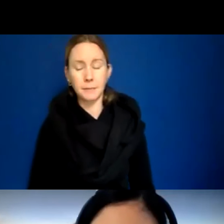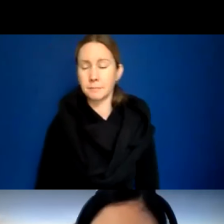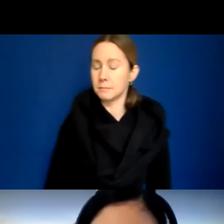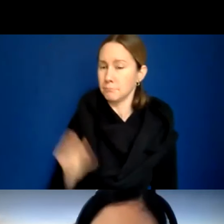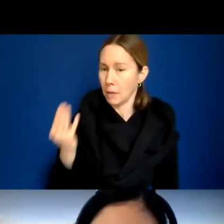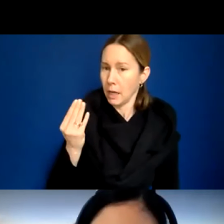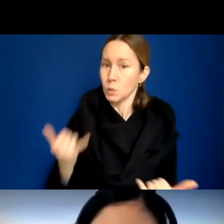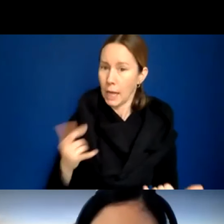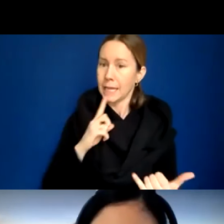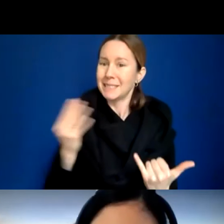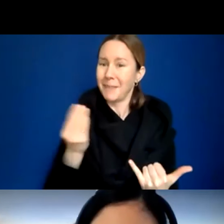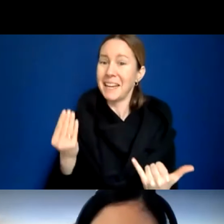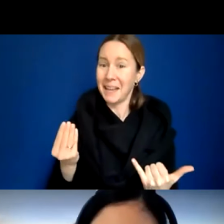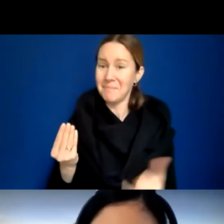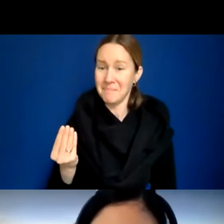Monday.